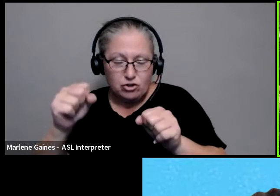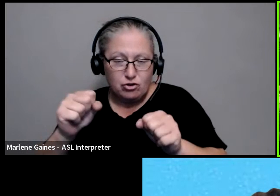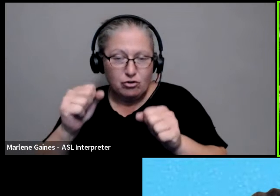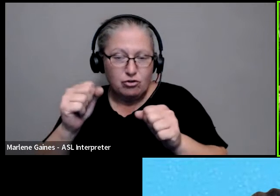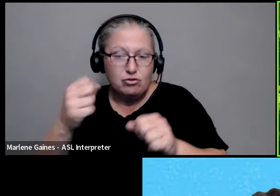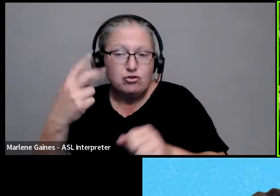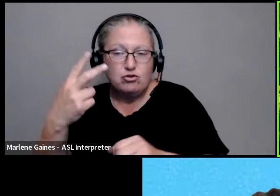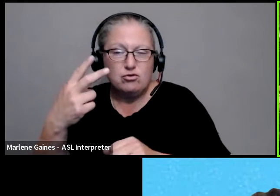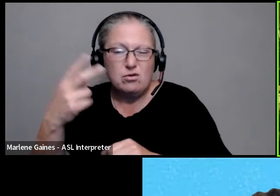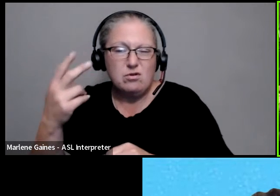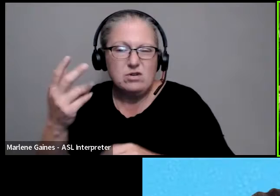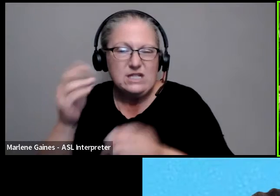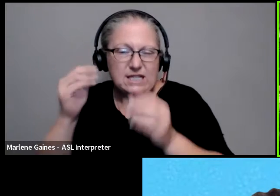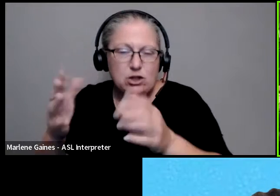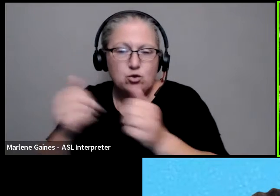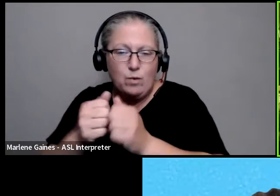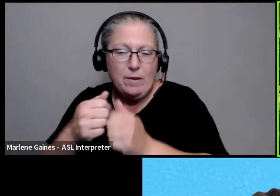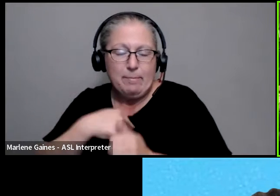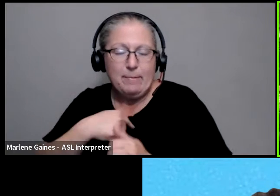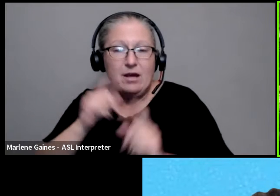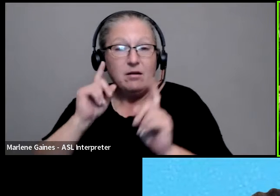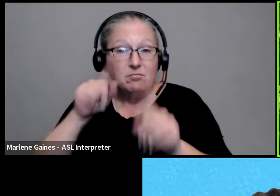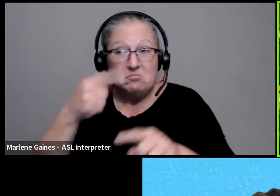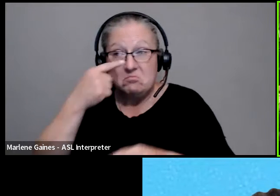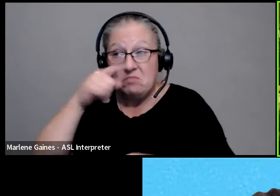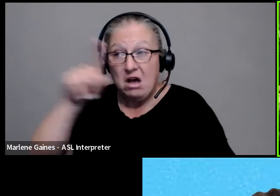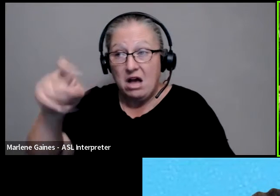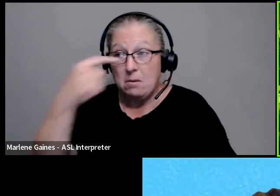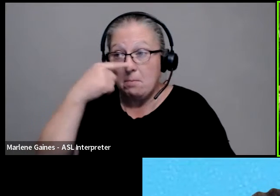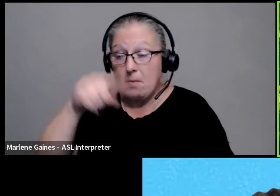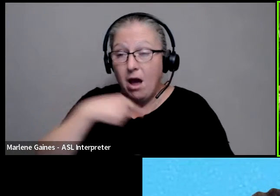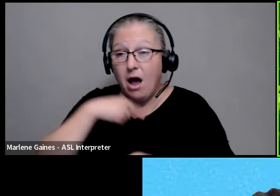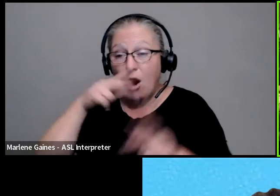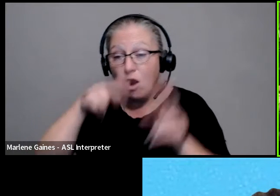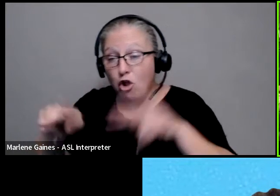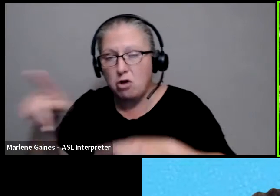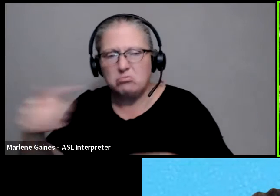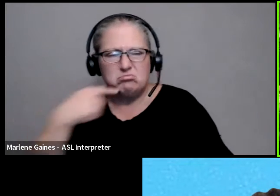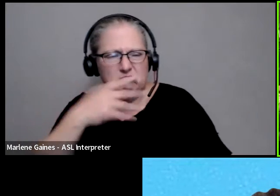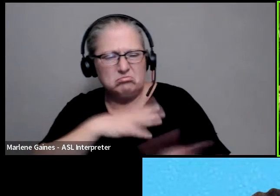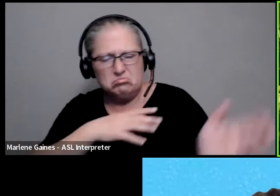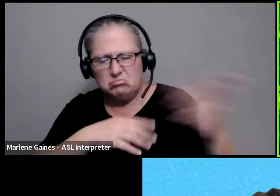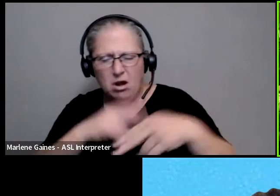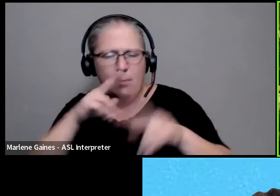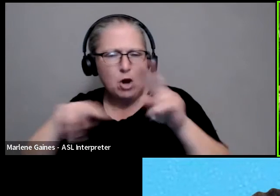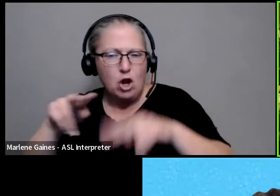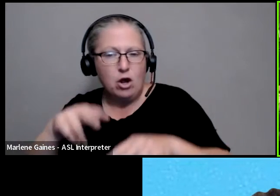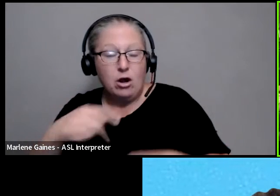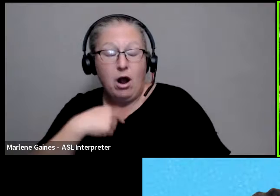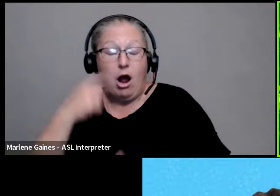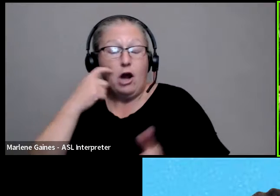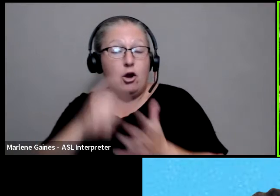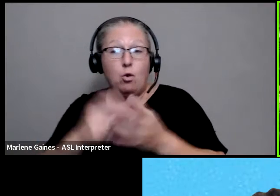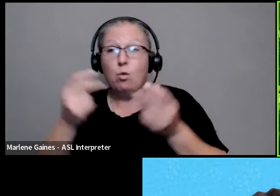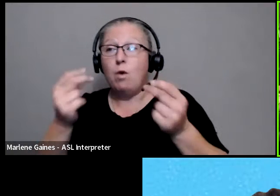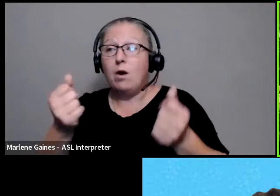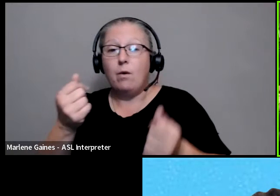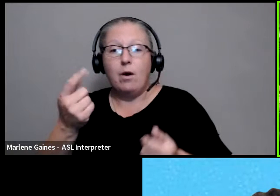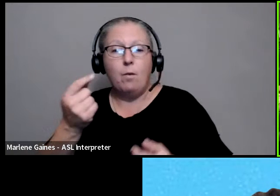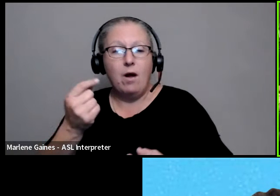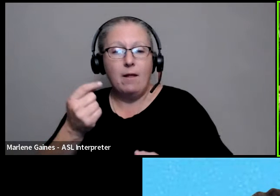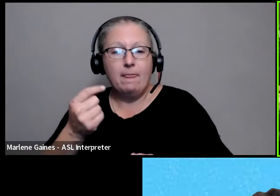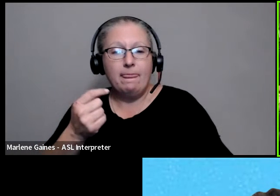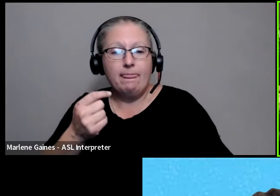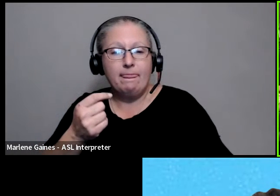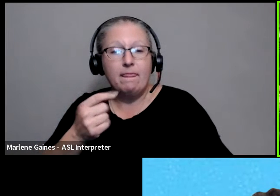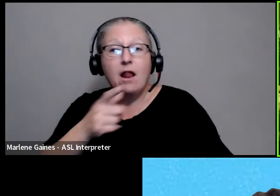teachers years ago, and Yvonne doesn't remember this. It's like, can we come by and just kind of take a look? And she said, yeah, no problem. And one of the biggest thing I noticed right away was the volume